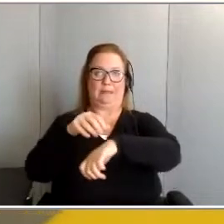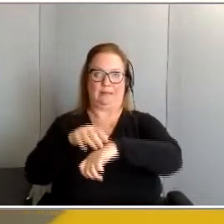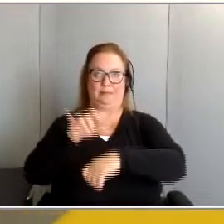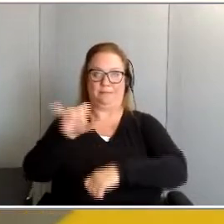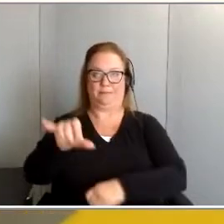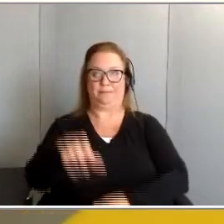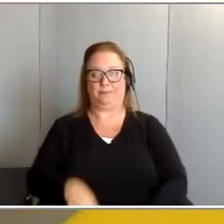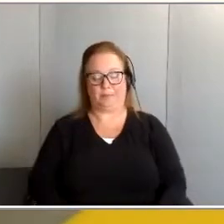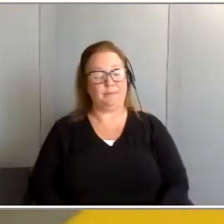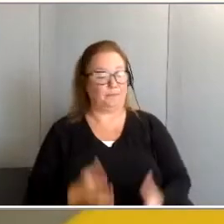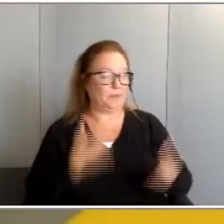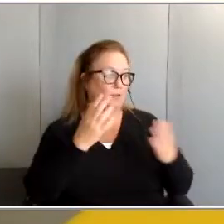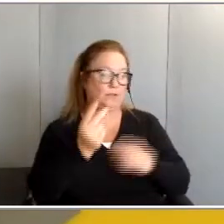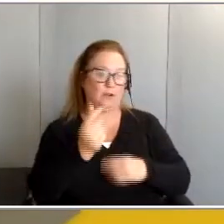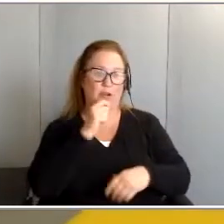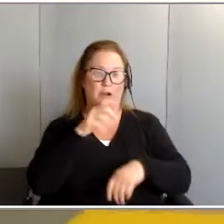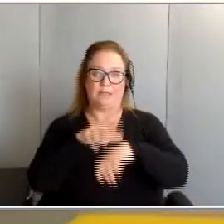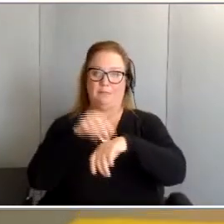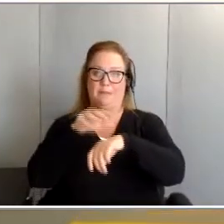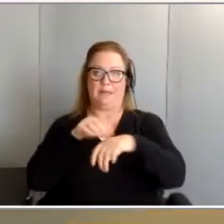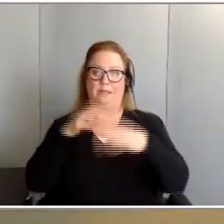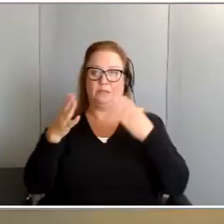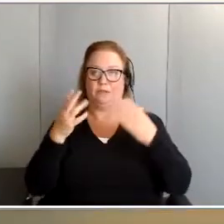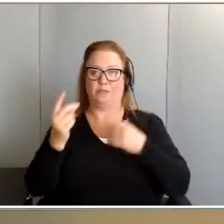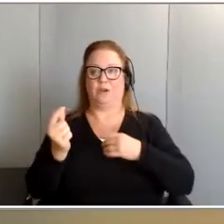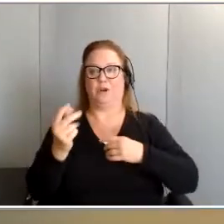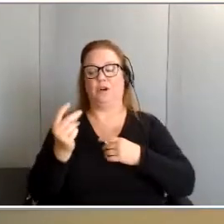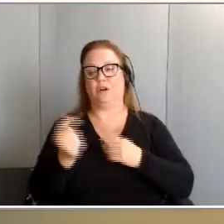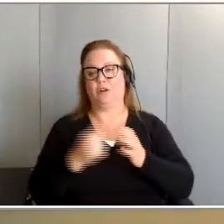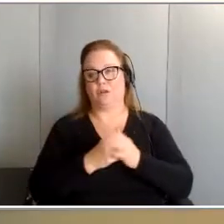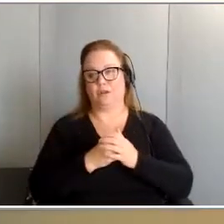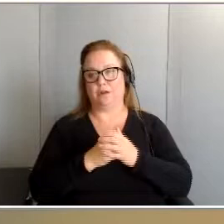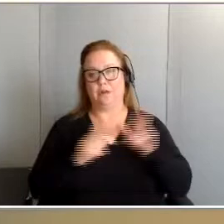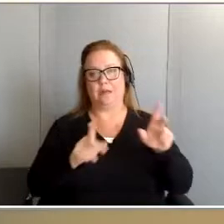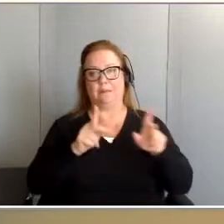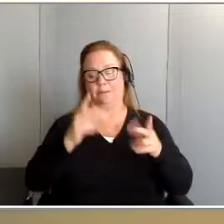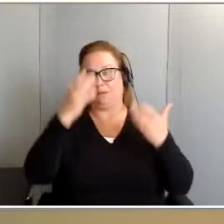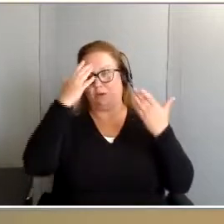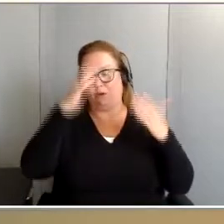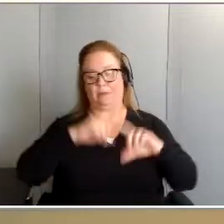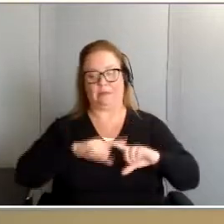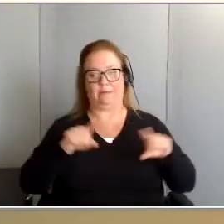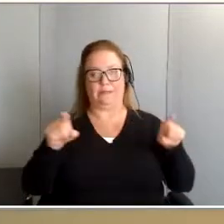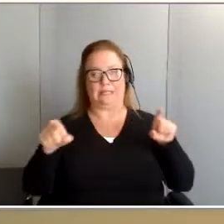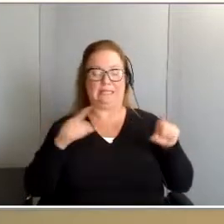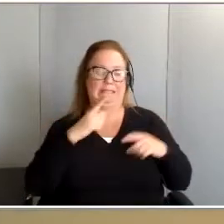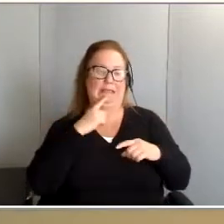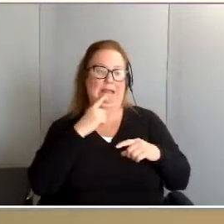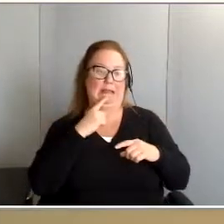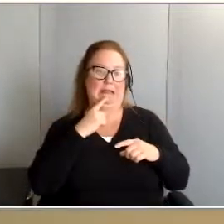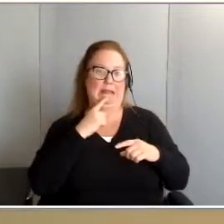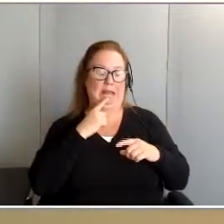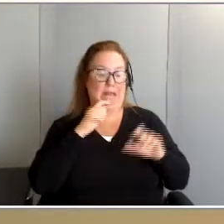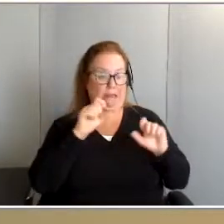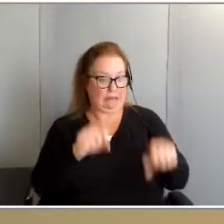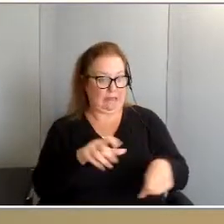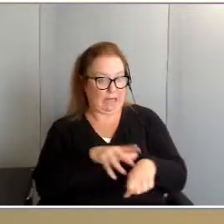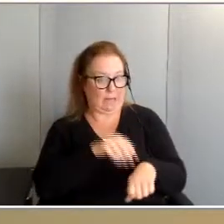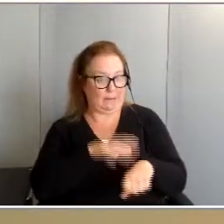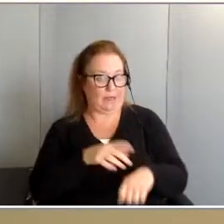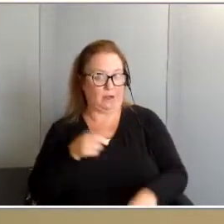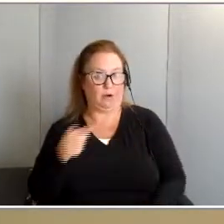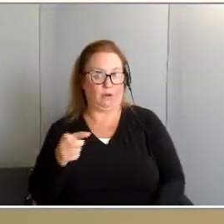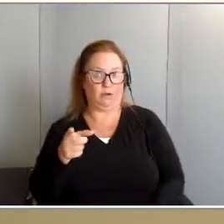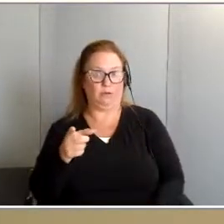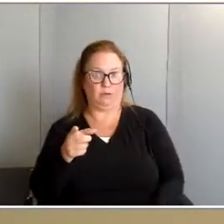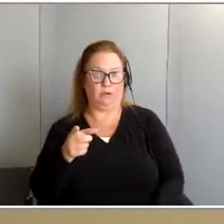know, you're not supposed to pet a service dog. So sometimes people who know the differences, they say, can I pet her? You know, which is one who